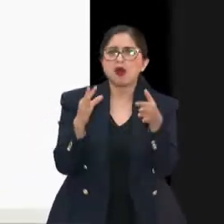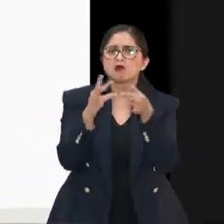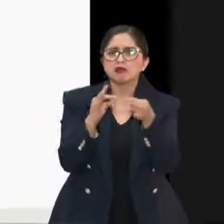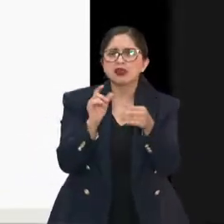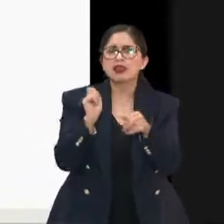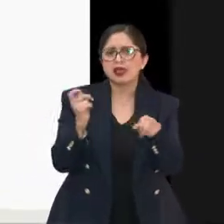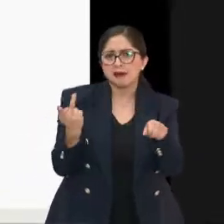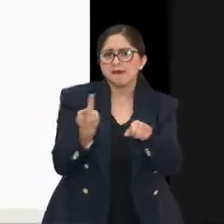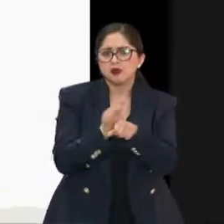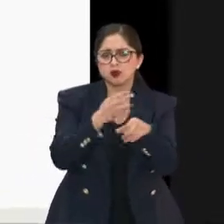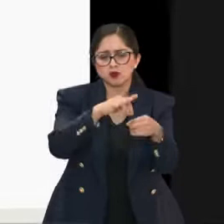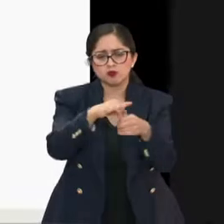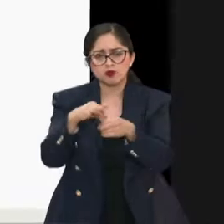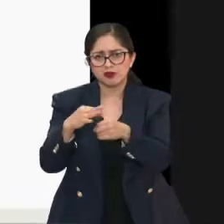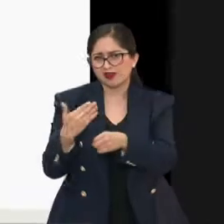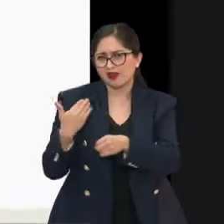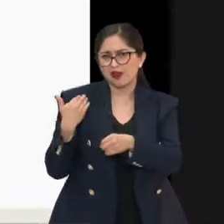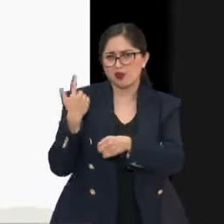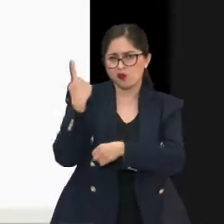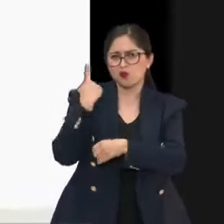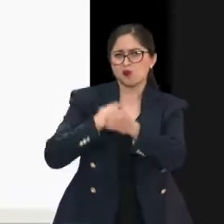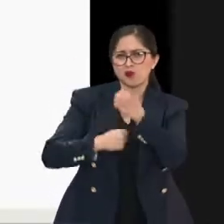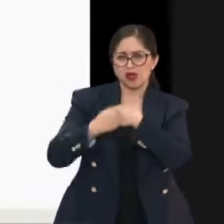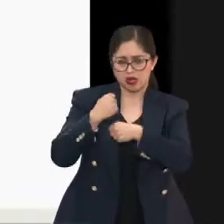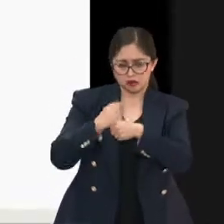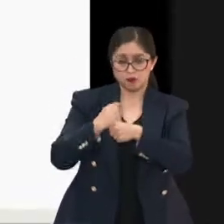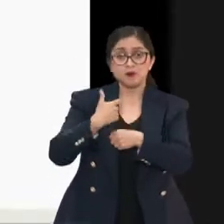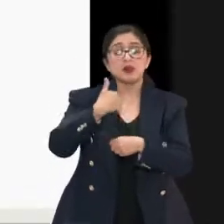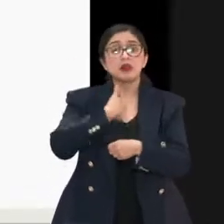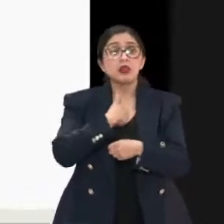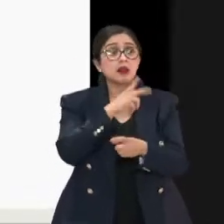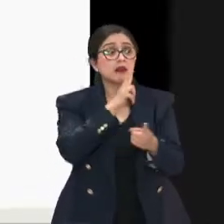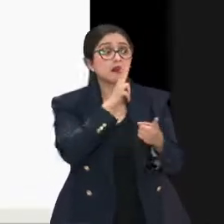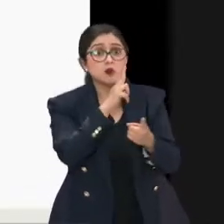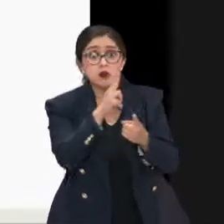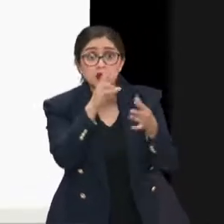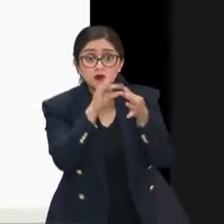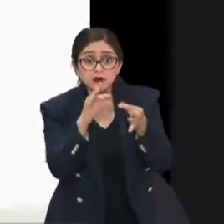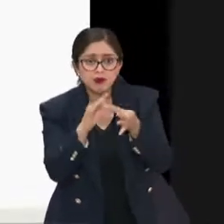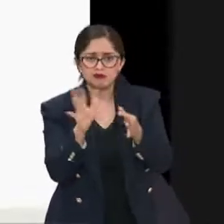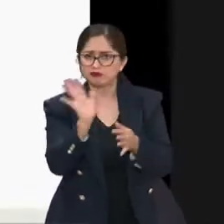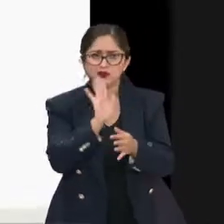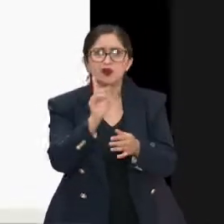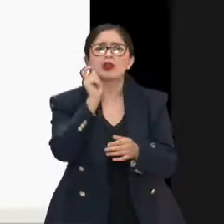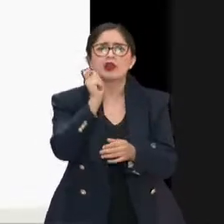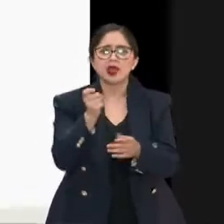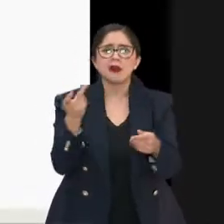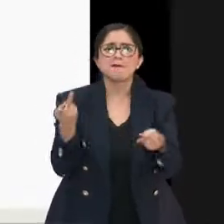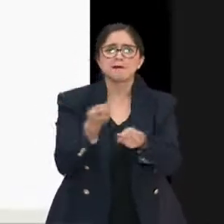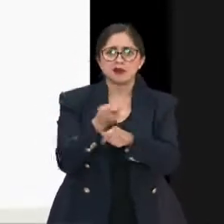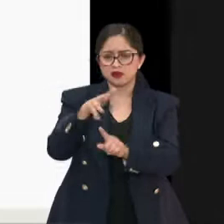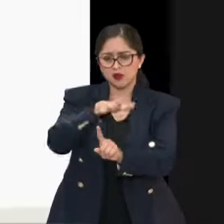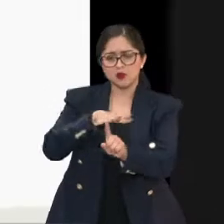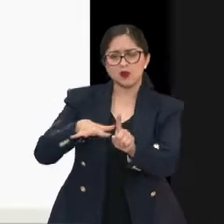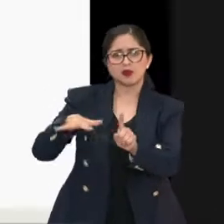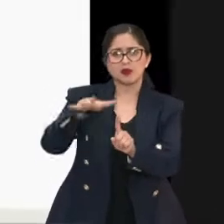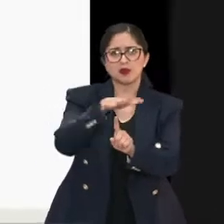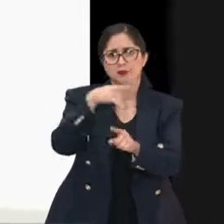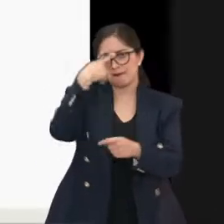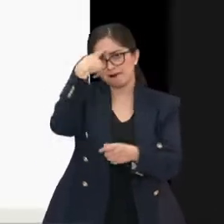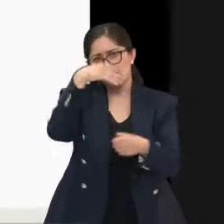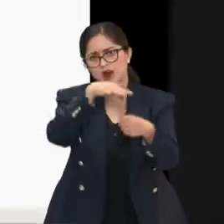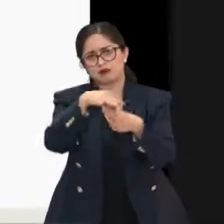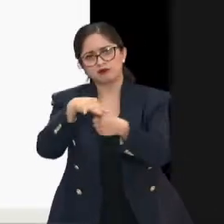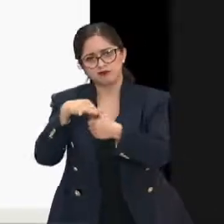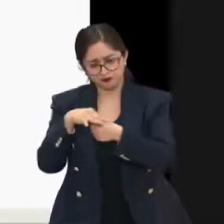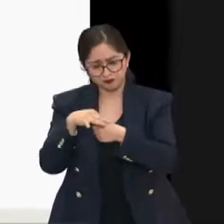defining the electoral scenario of last year. I won't be discussing the results, but I will be speaking about